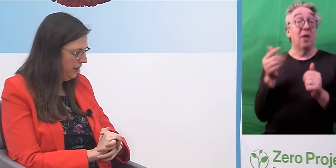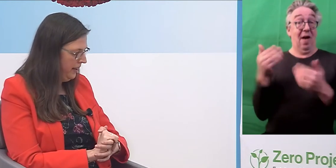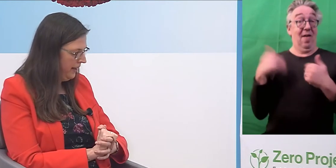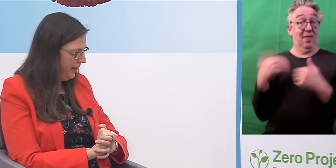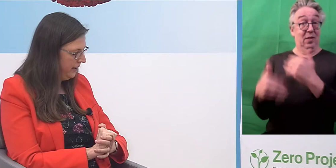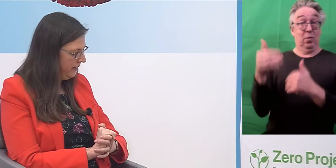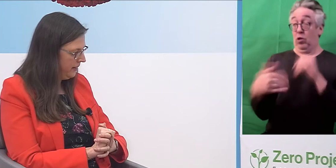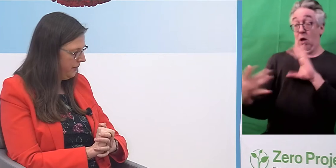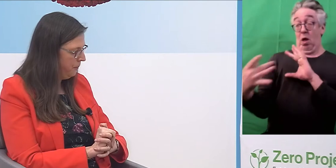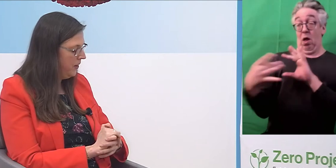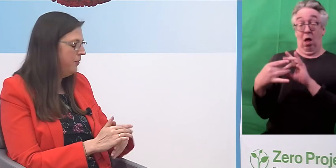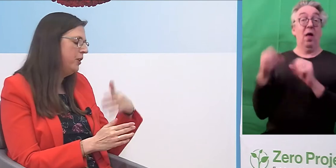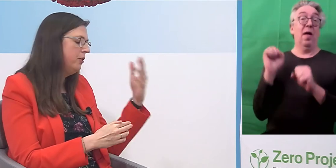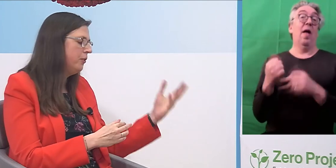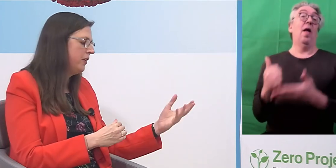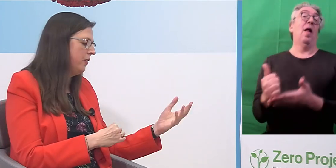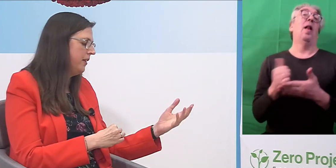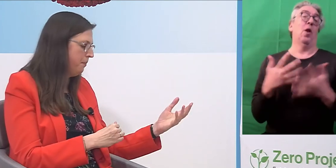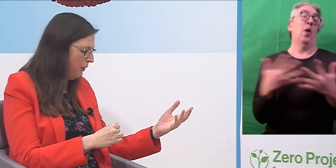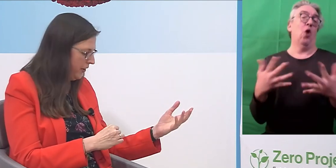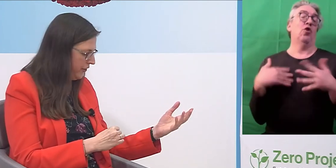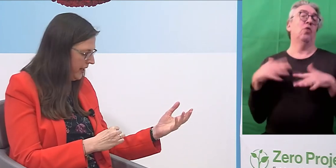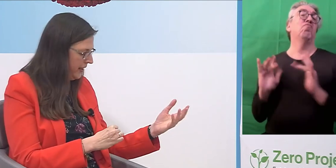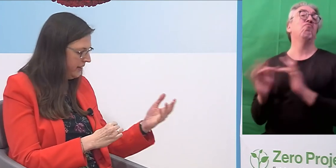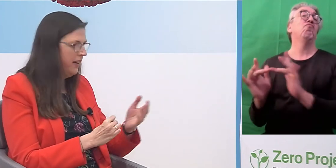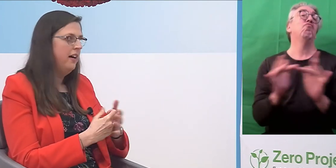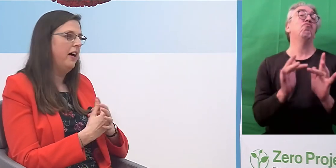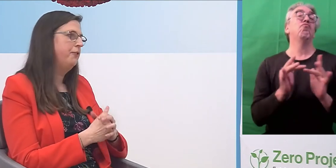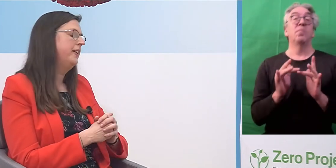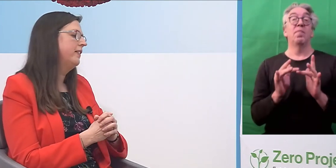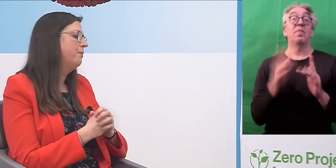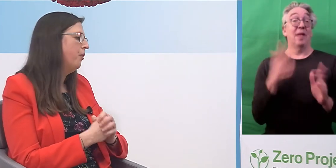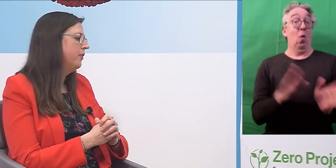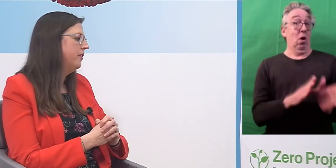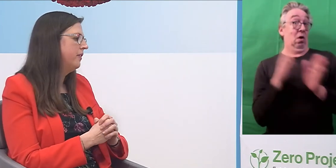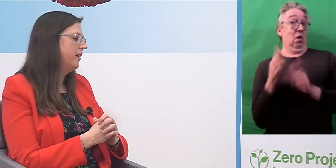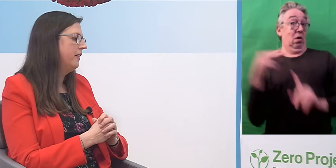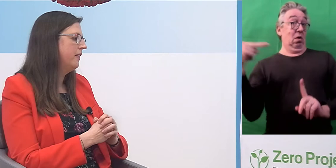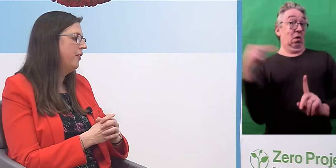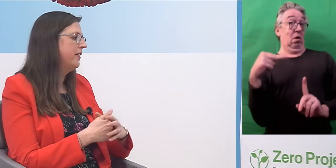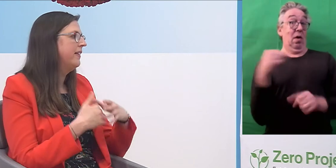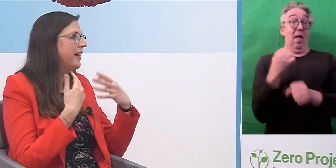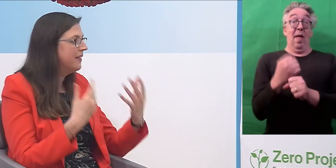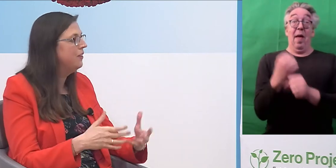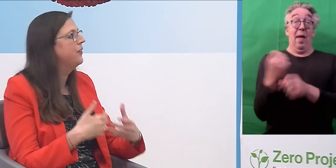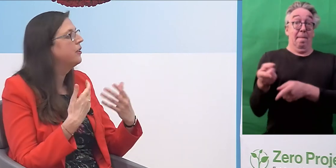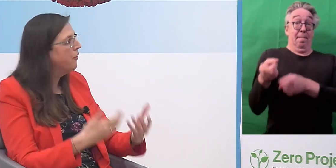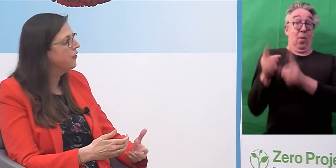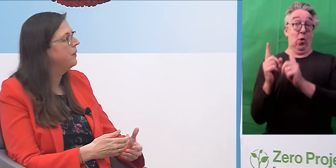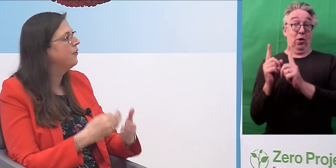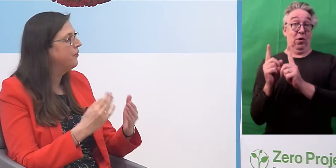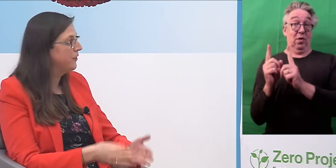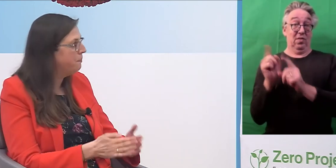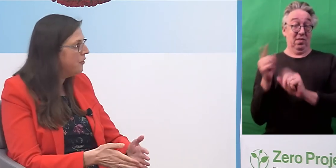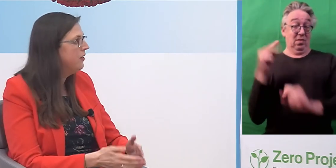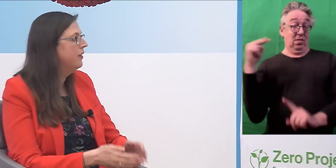power. And when you look on the employer side, I think it's important that there is an active